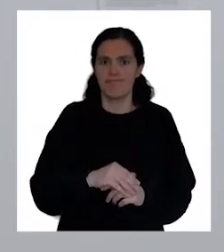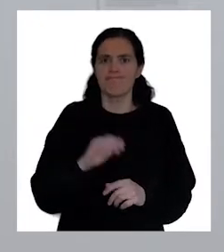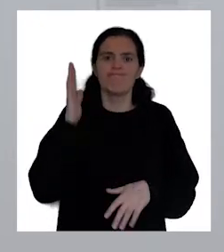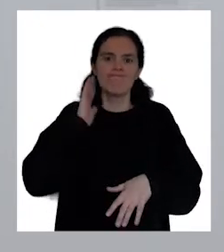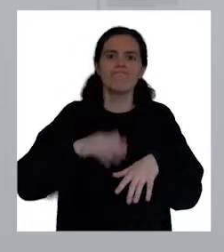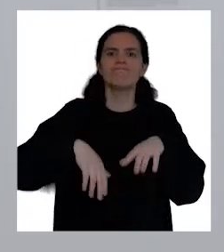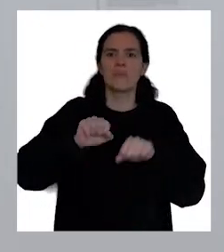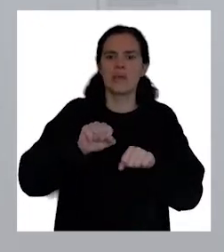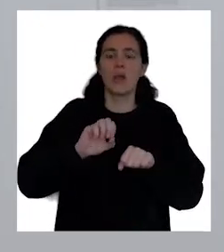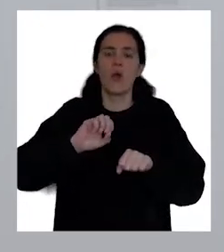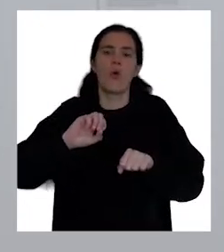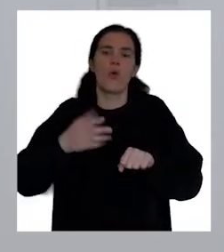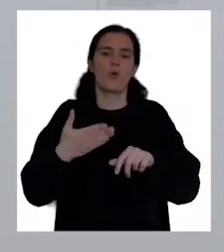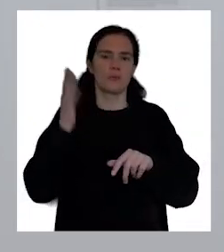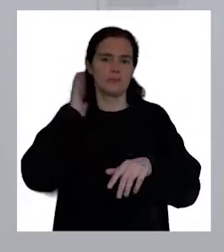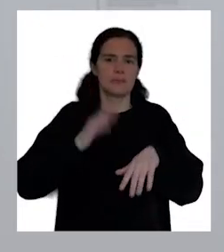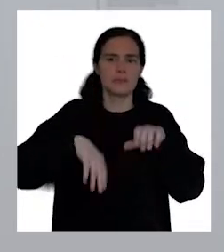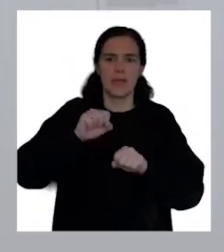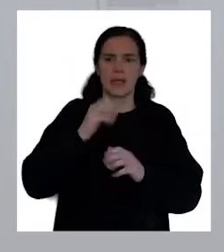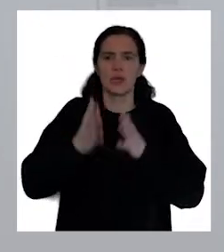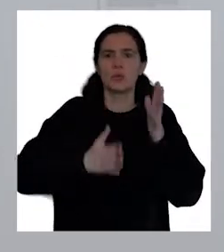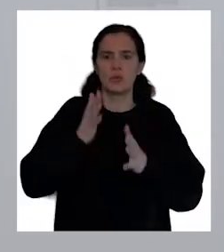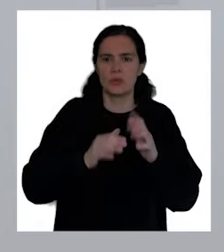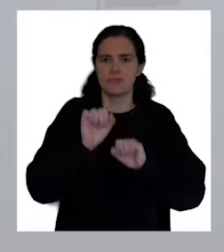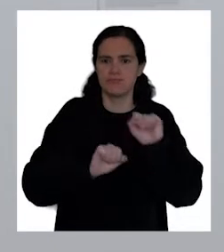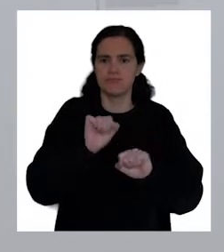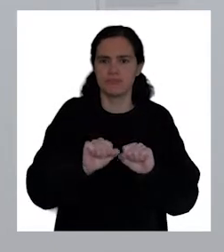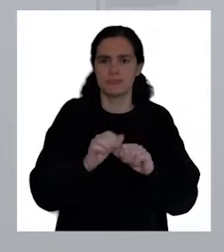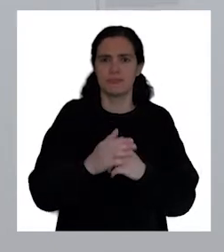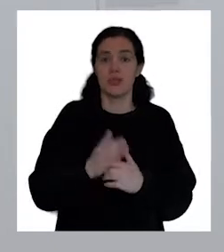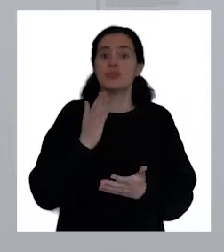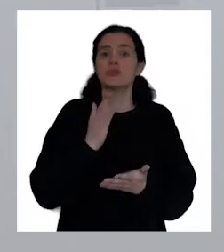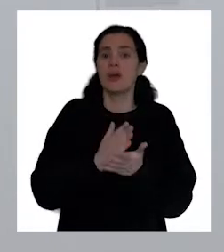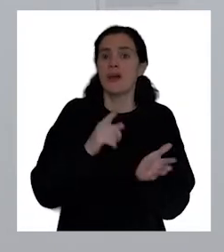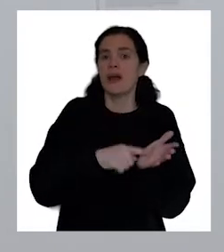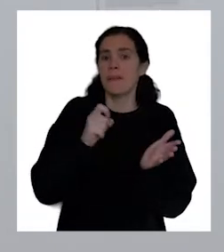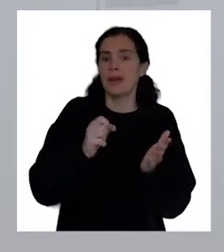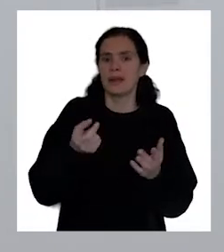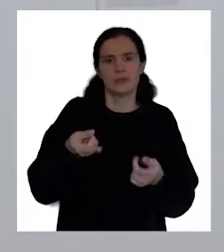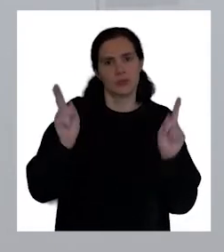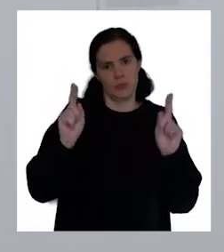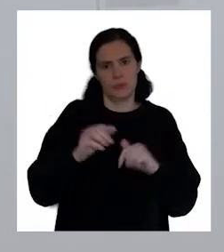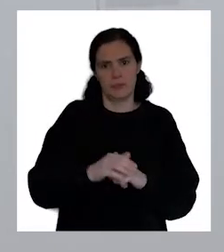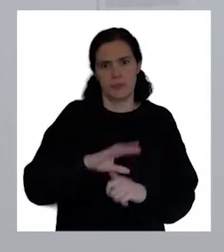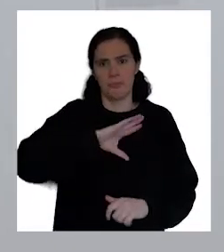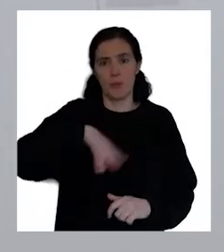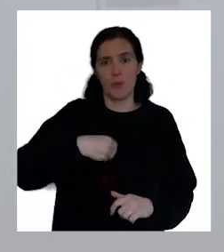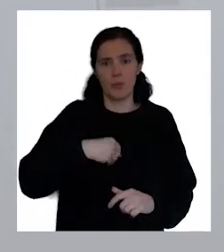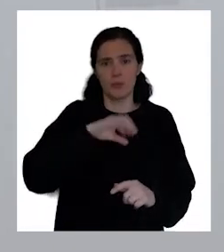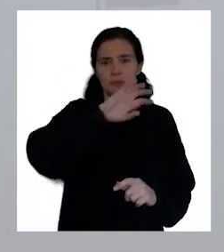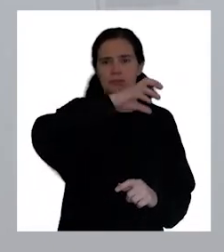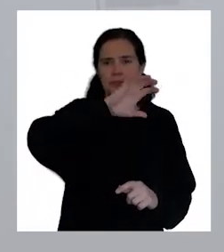the institution or the industry of slavery was not only American, that many